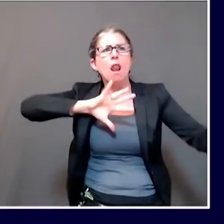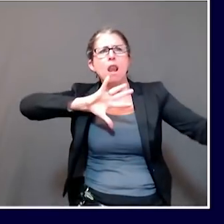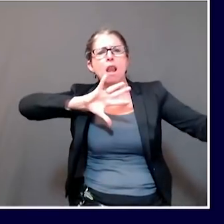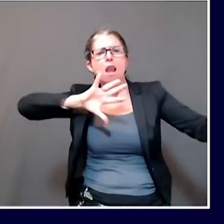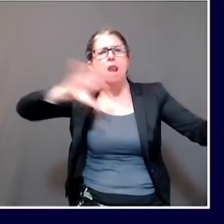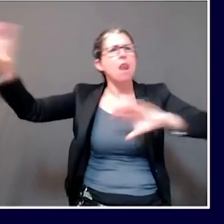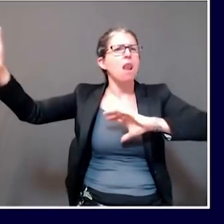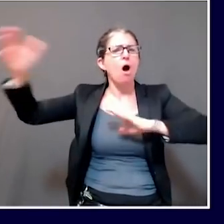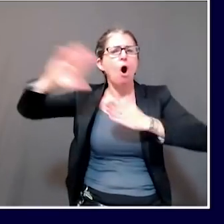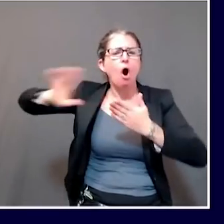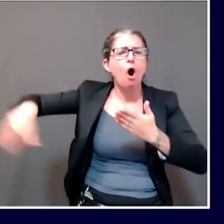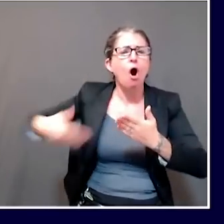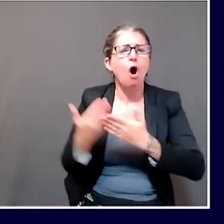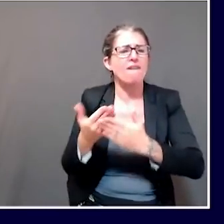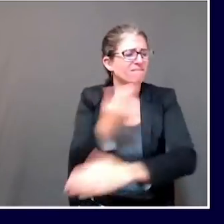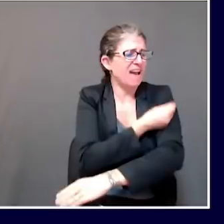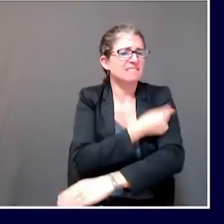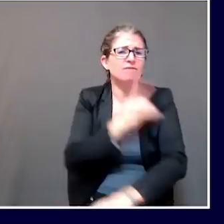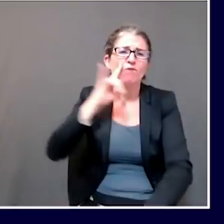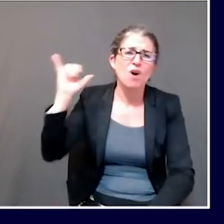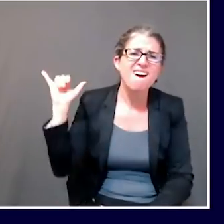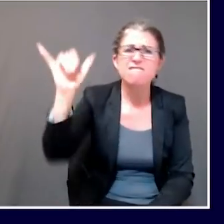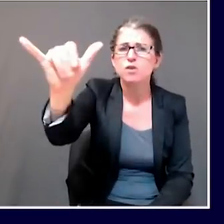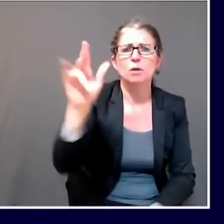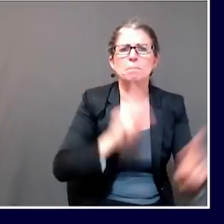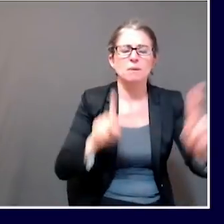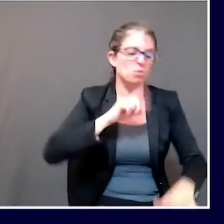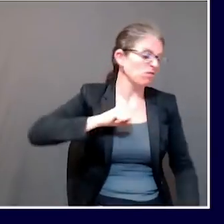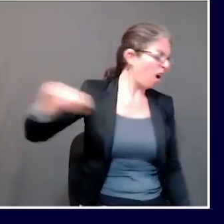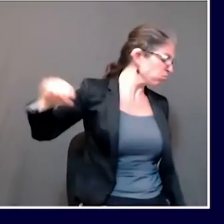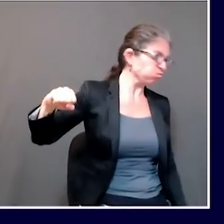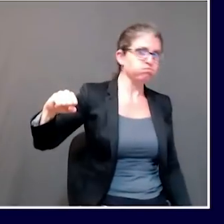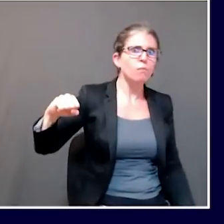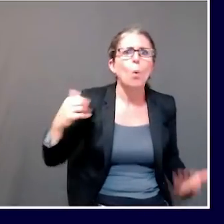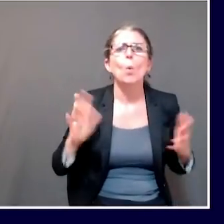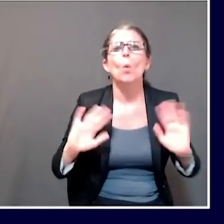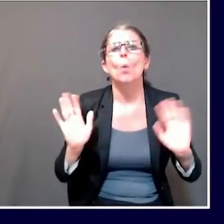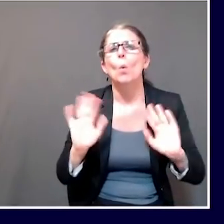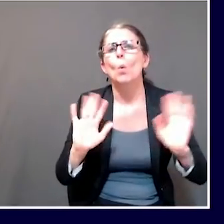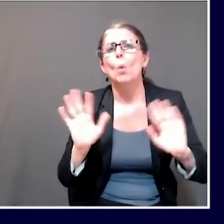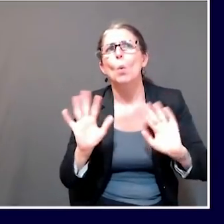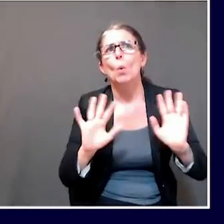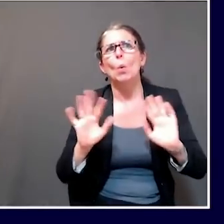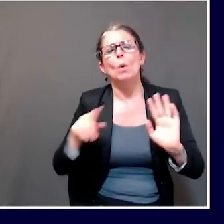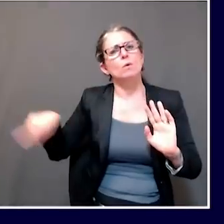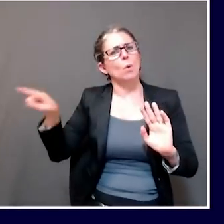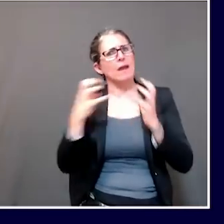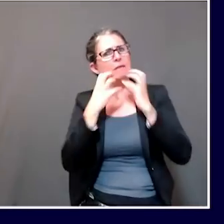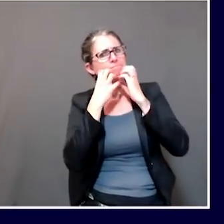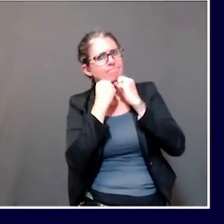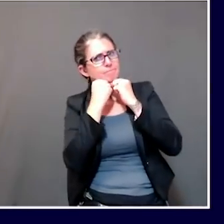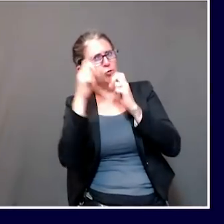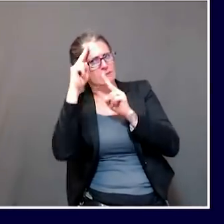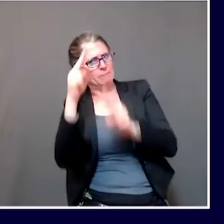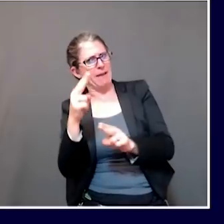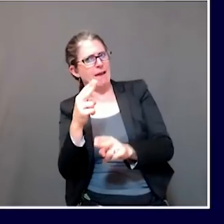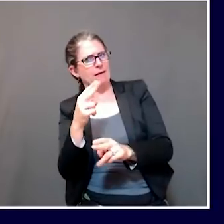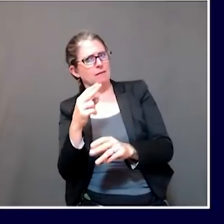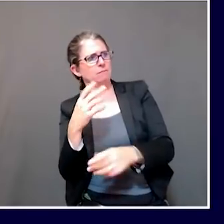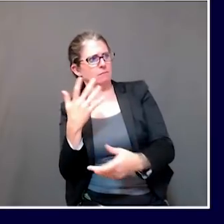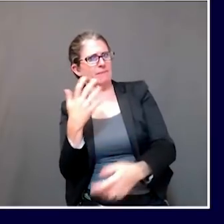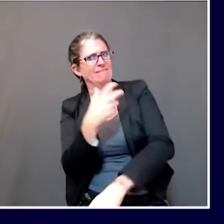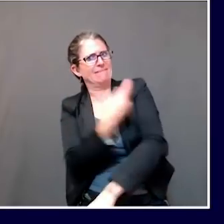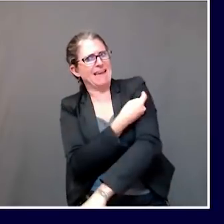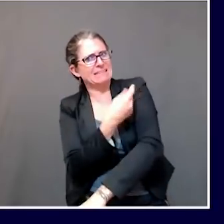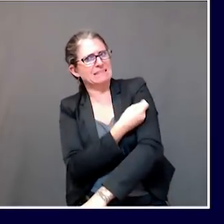everyone's interest to ensure that any vaccine meets the acceptable thresholds for safety. My job is to communicate